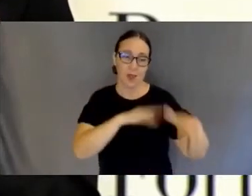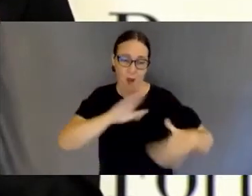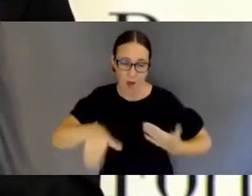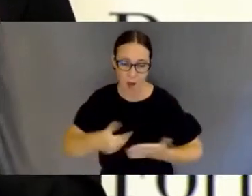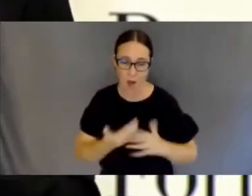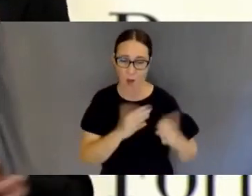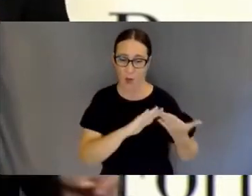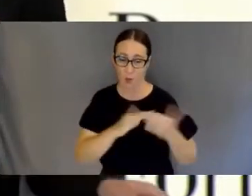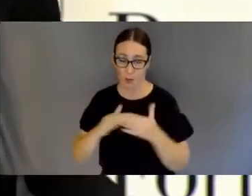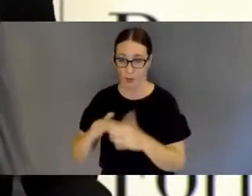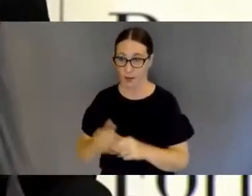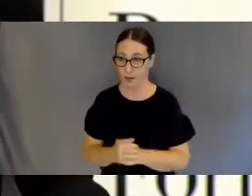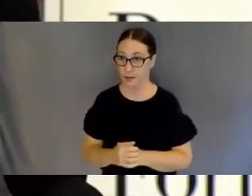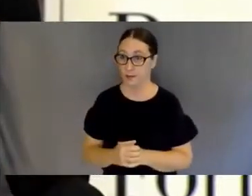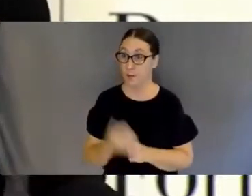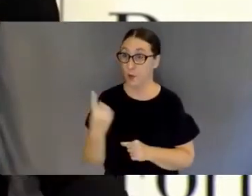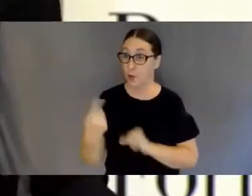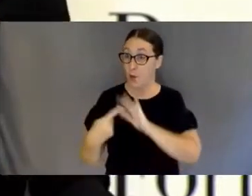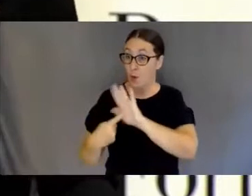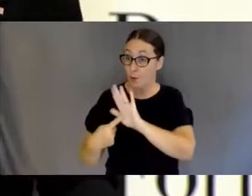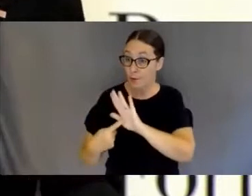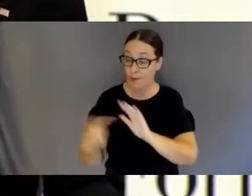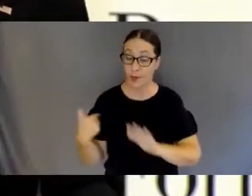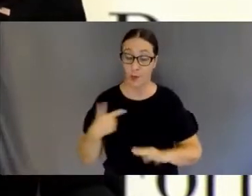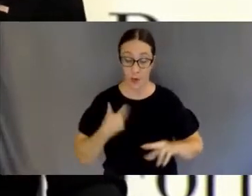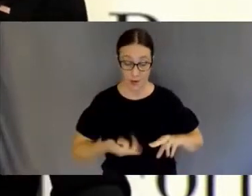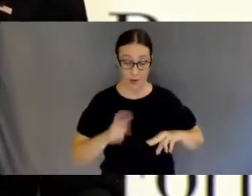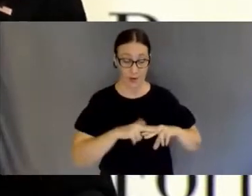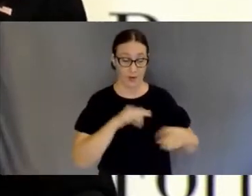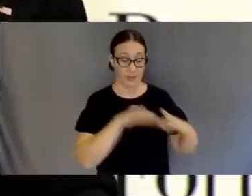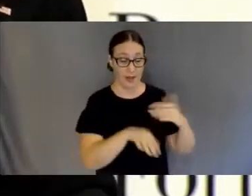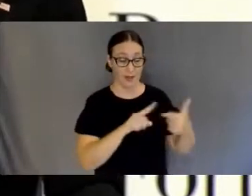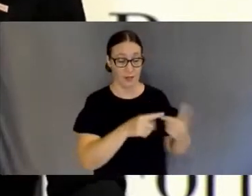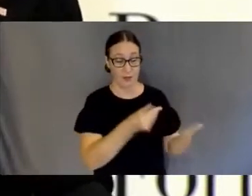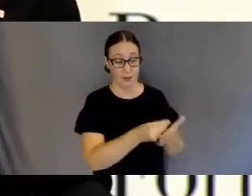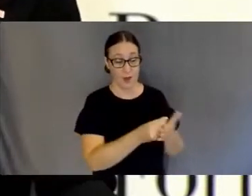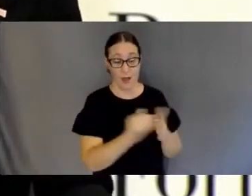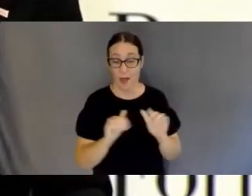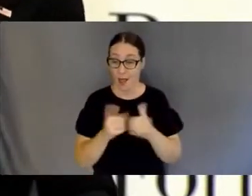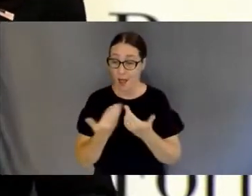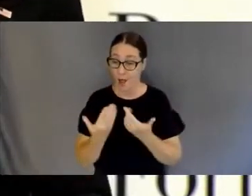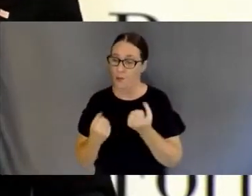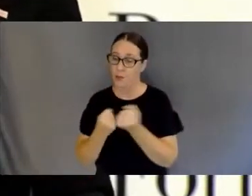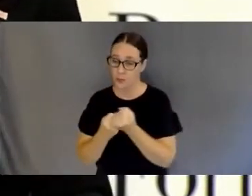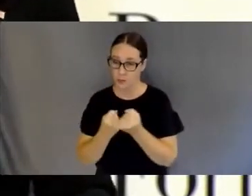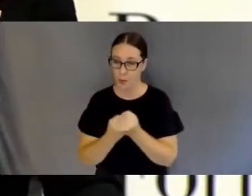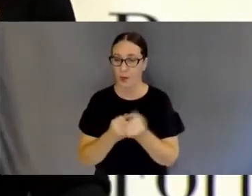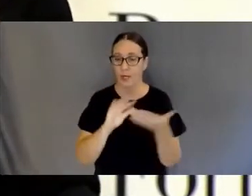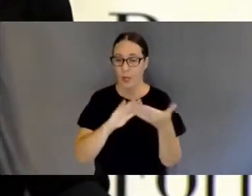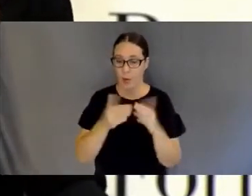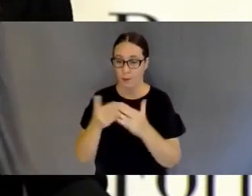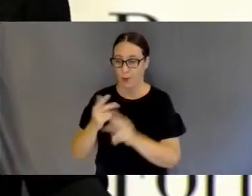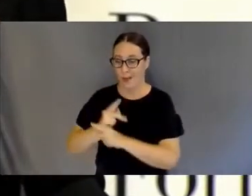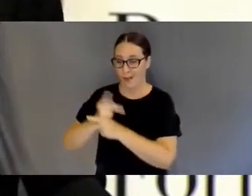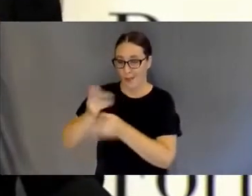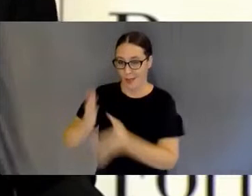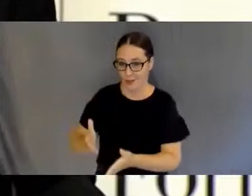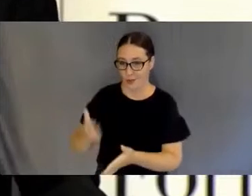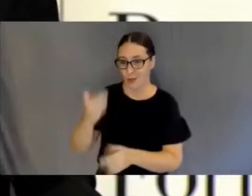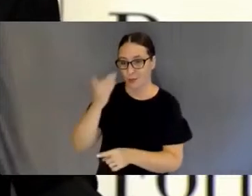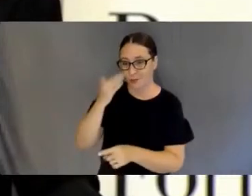one example, we are increasing access to capital by supporting community lenders, also known